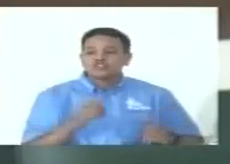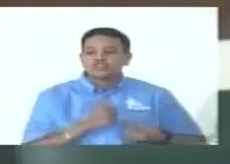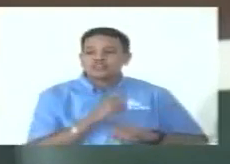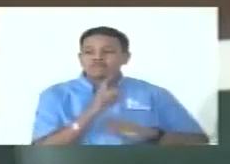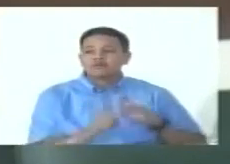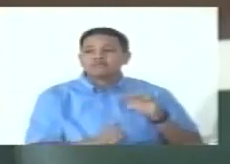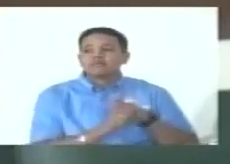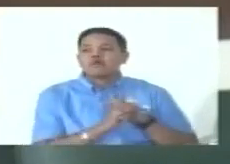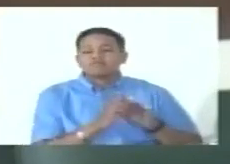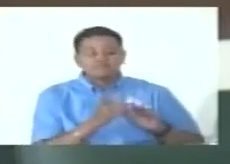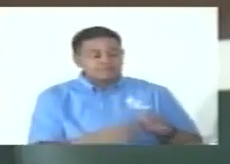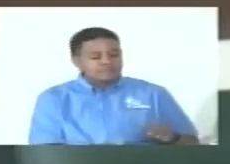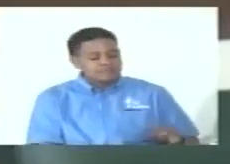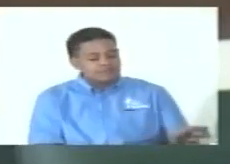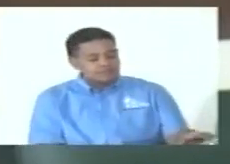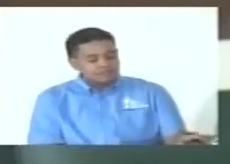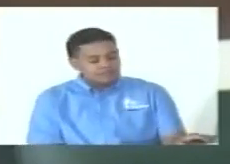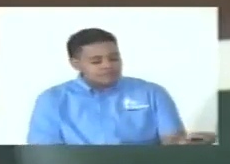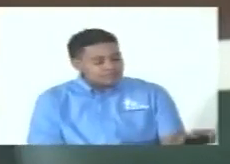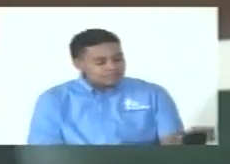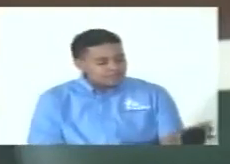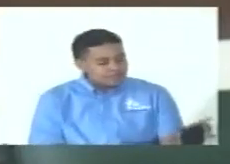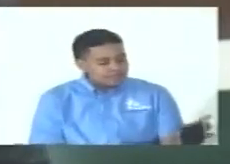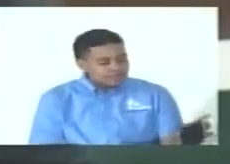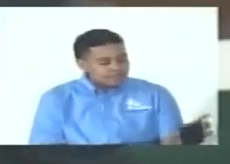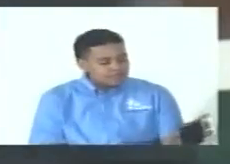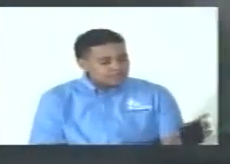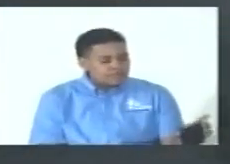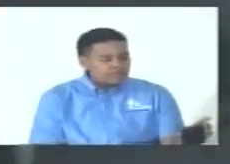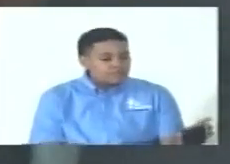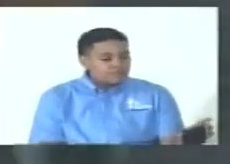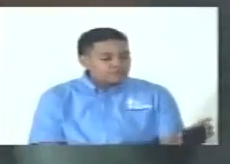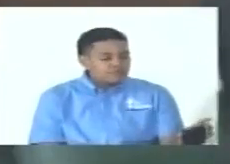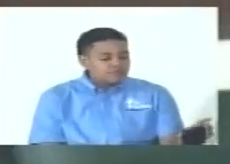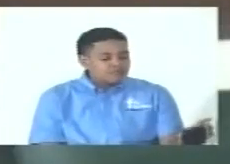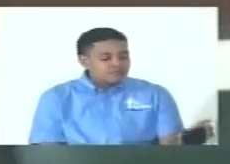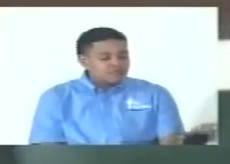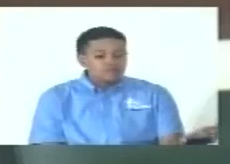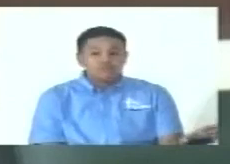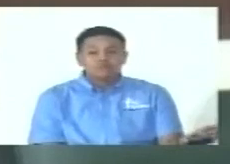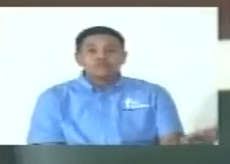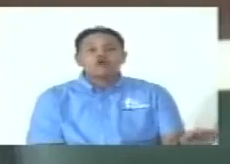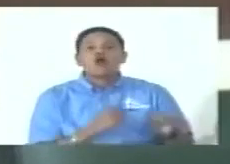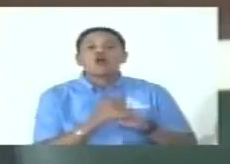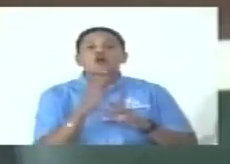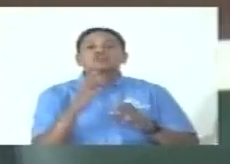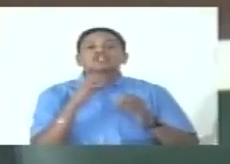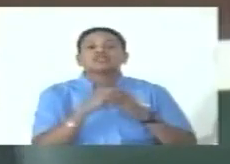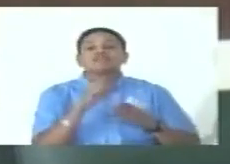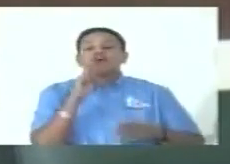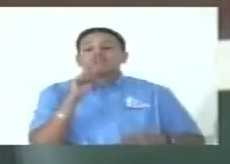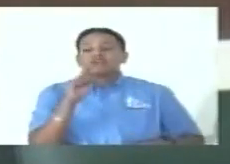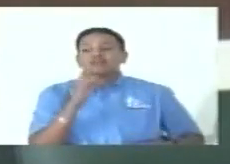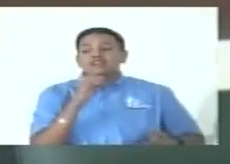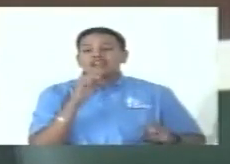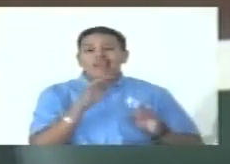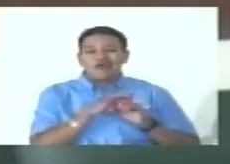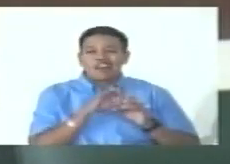up that caused her to be involved in a by-election. And